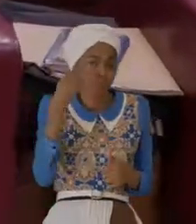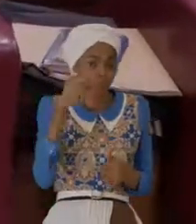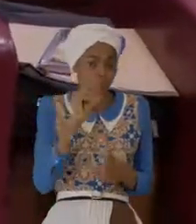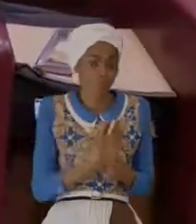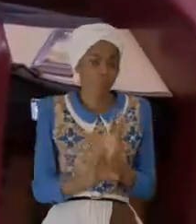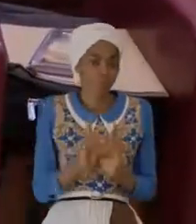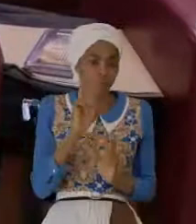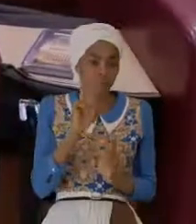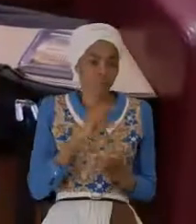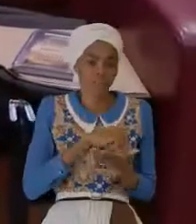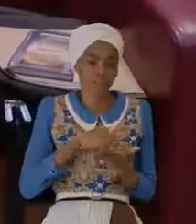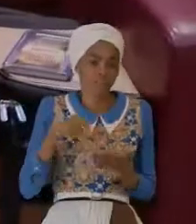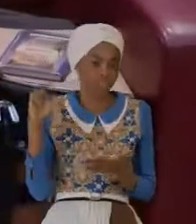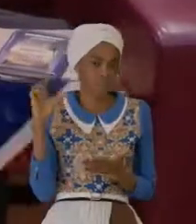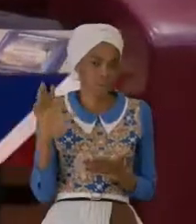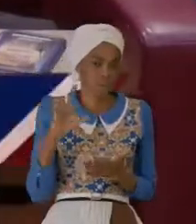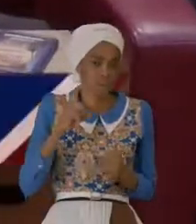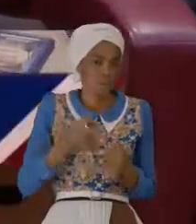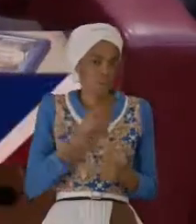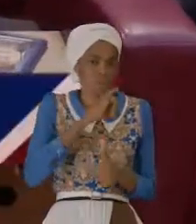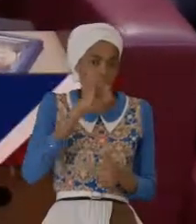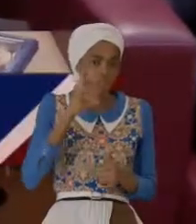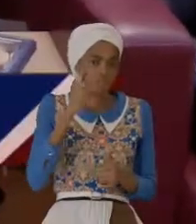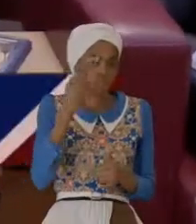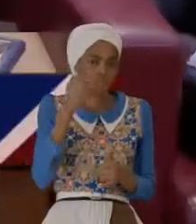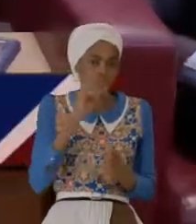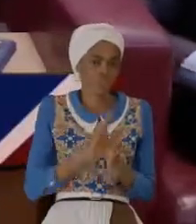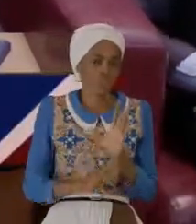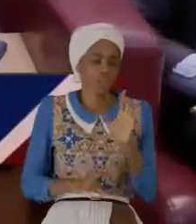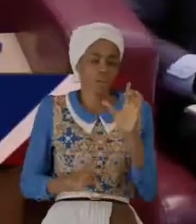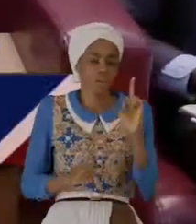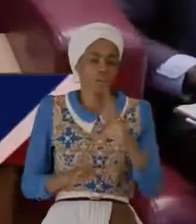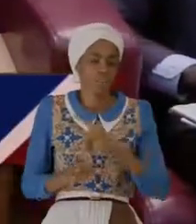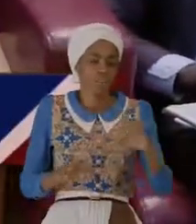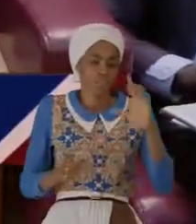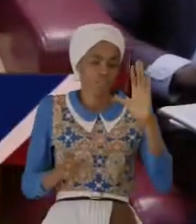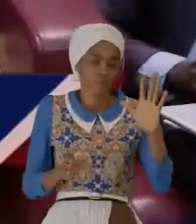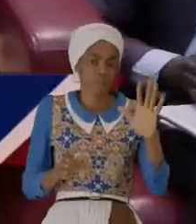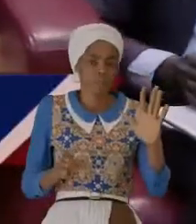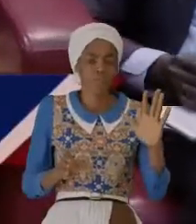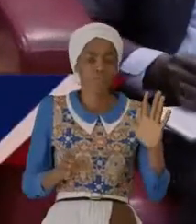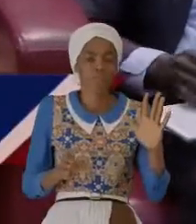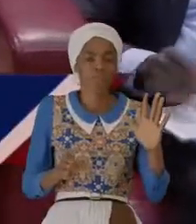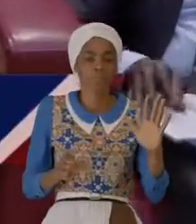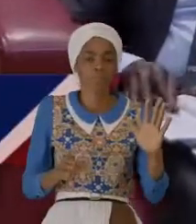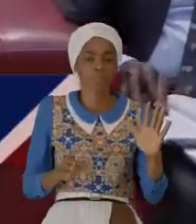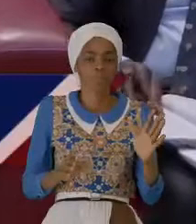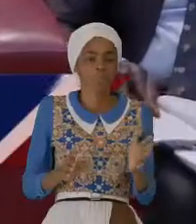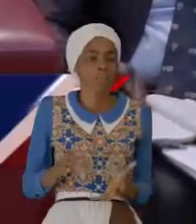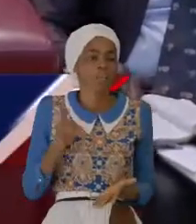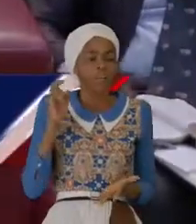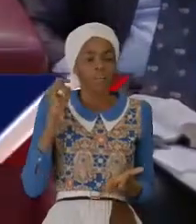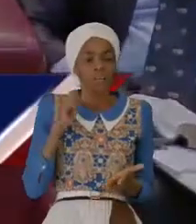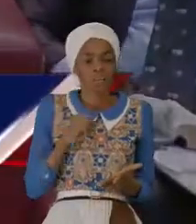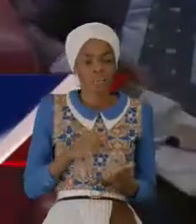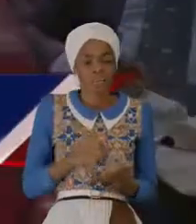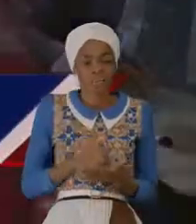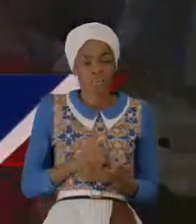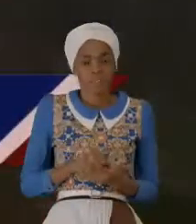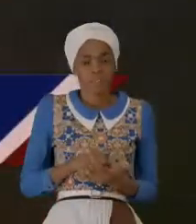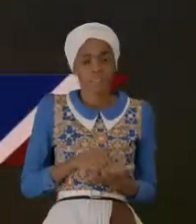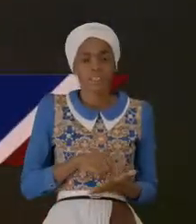I'm reading from verse 5 first John chapter 1 we're reading from verse 5 this then is